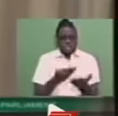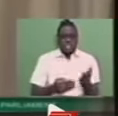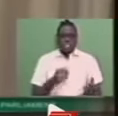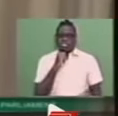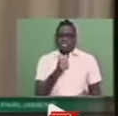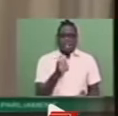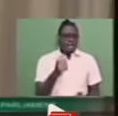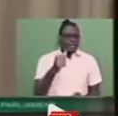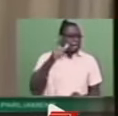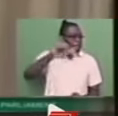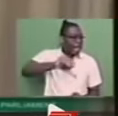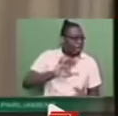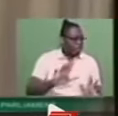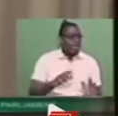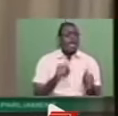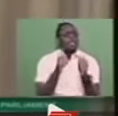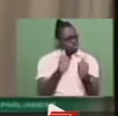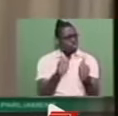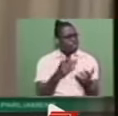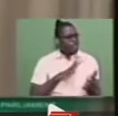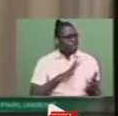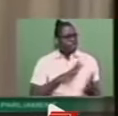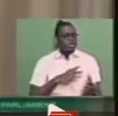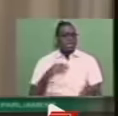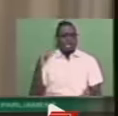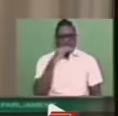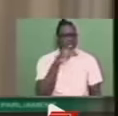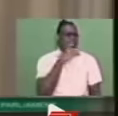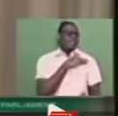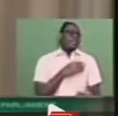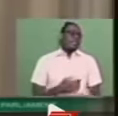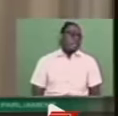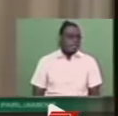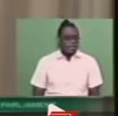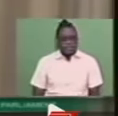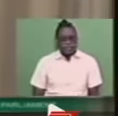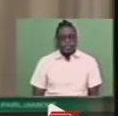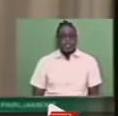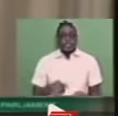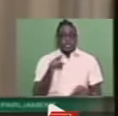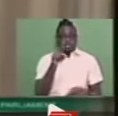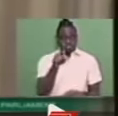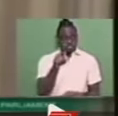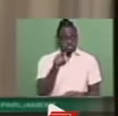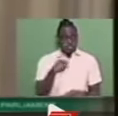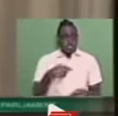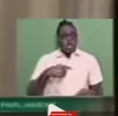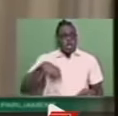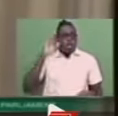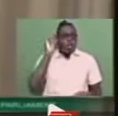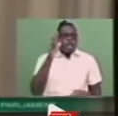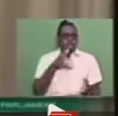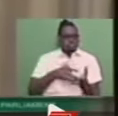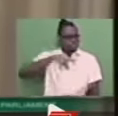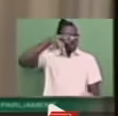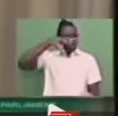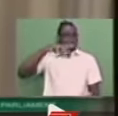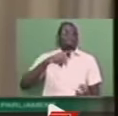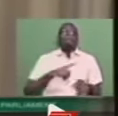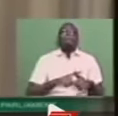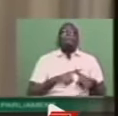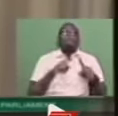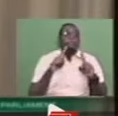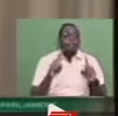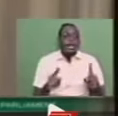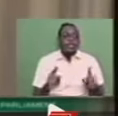spectacular rise in the cost of living, of unprecedented retrenchment, and bankruptcies of declining